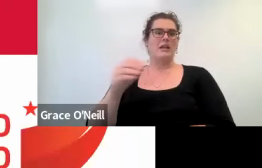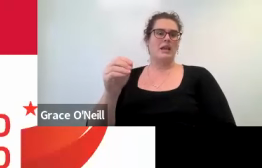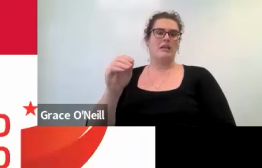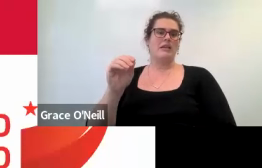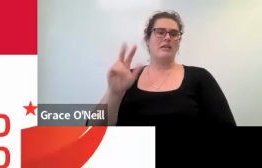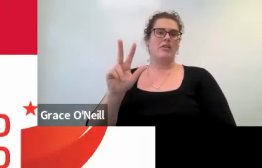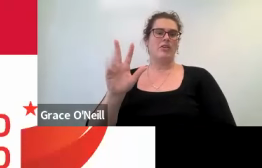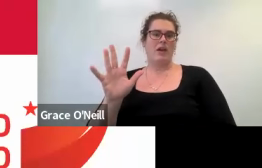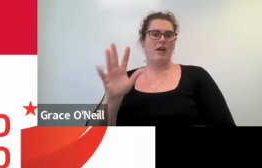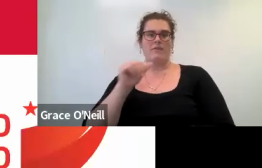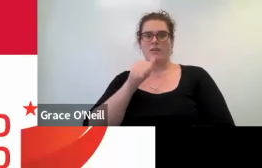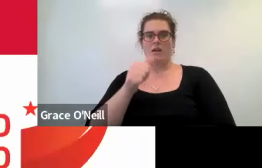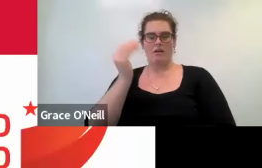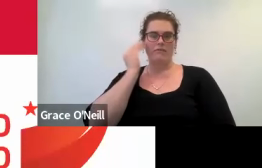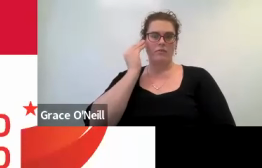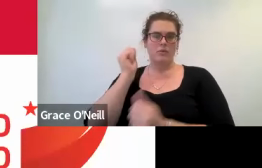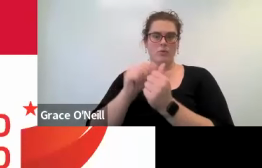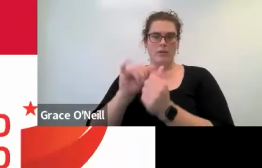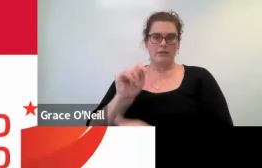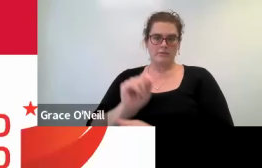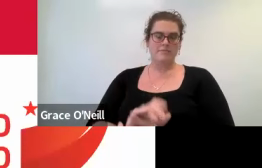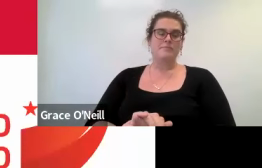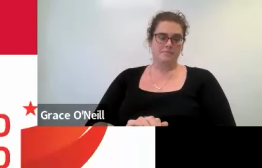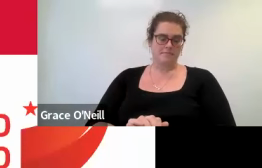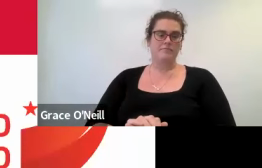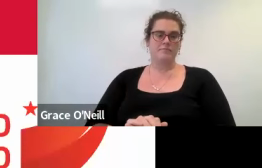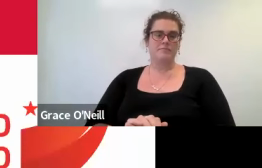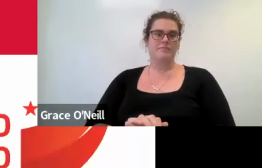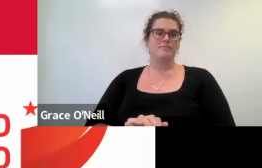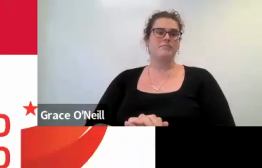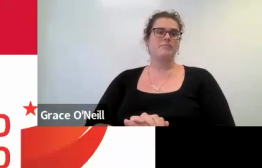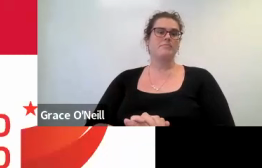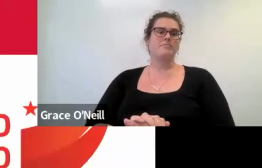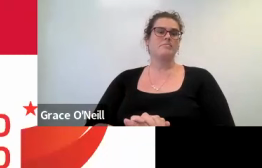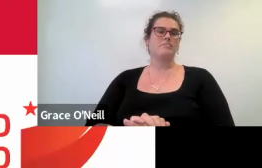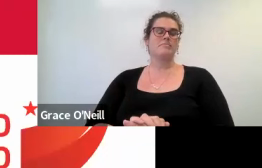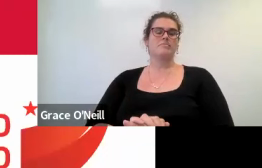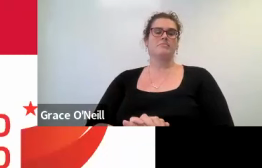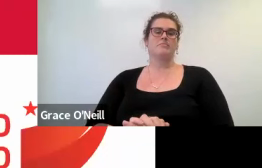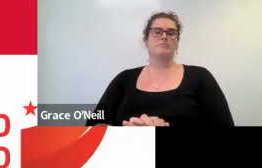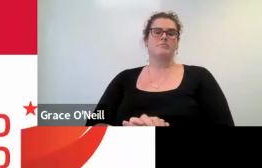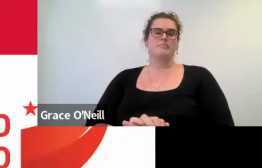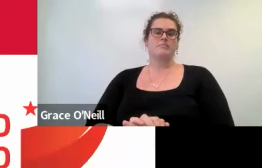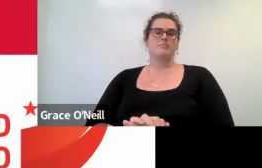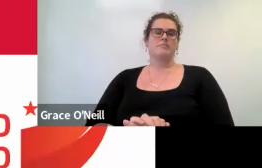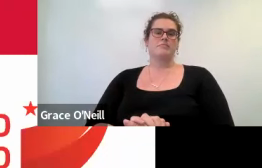the majority of the symptoms. Next slide, please. Have you been tested?